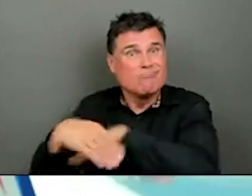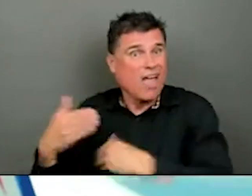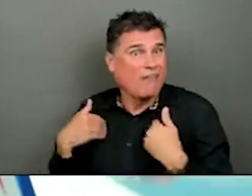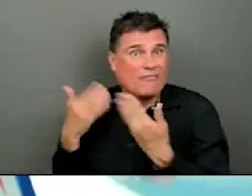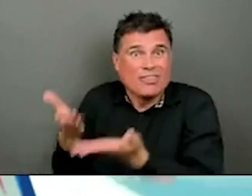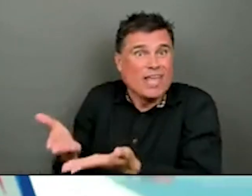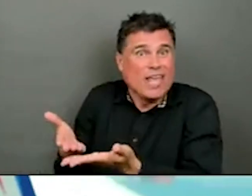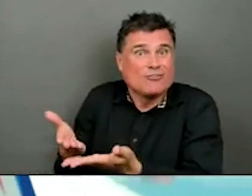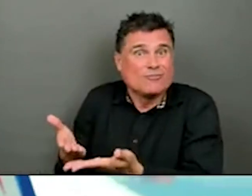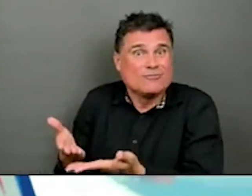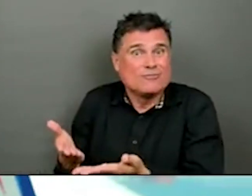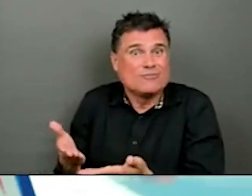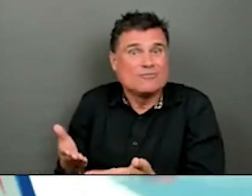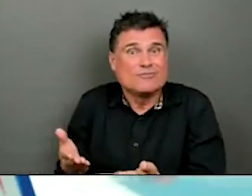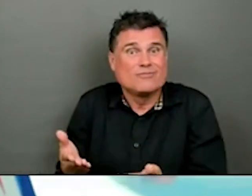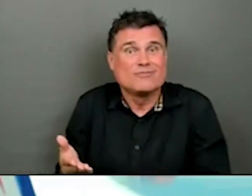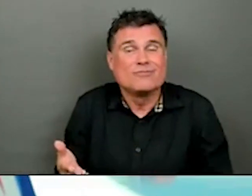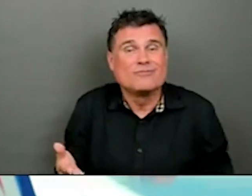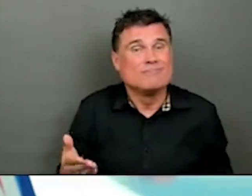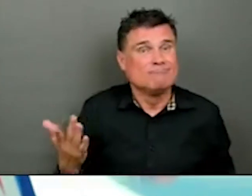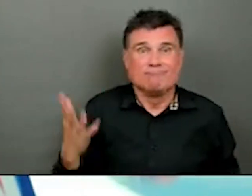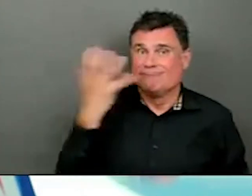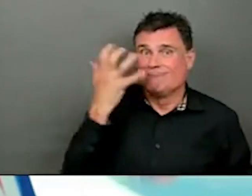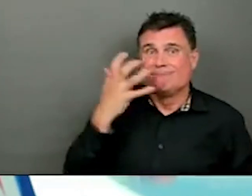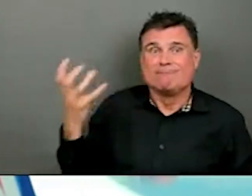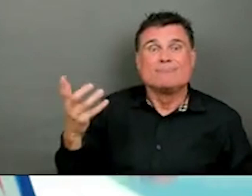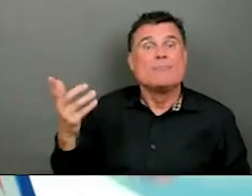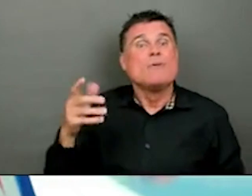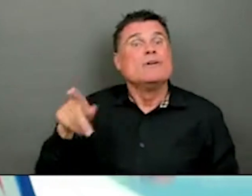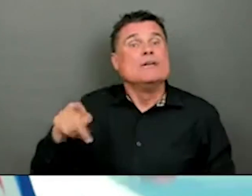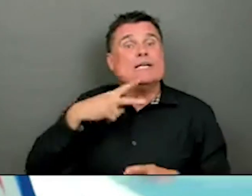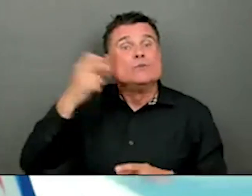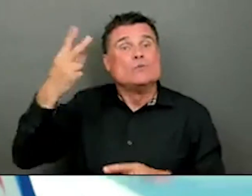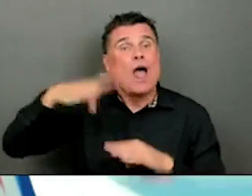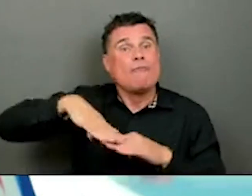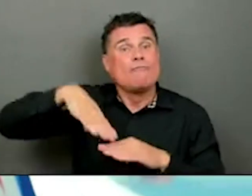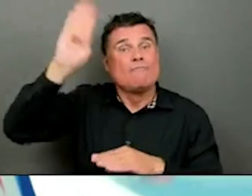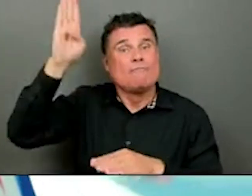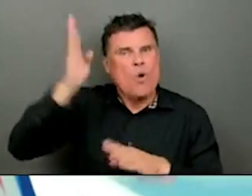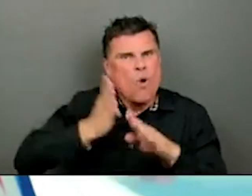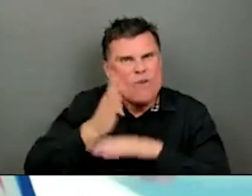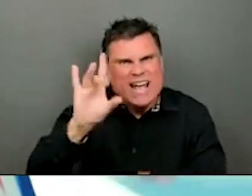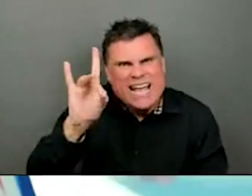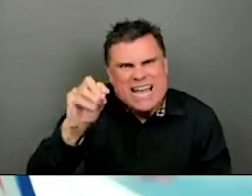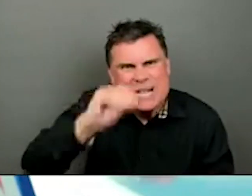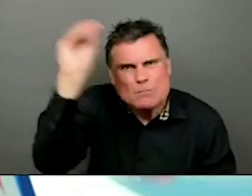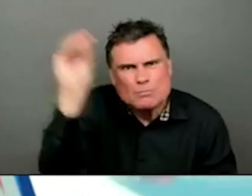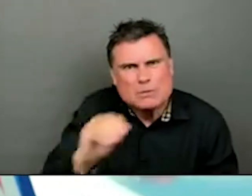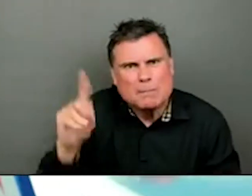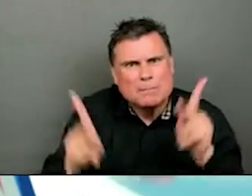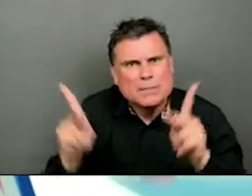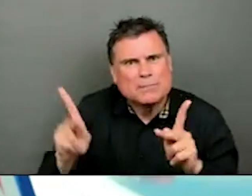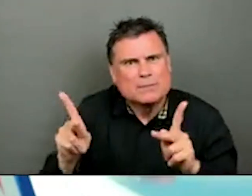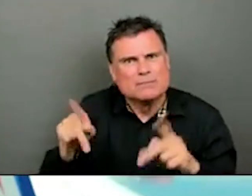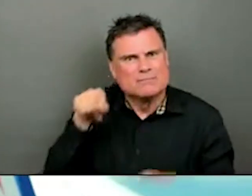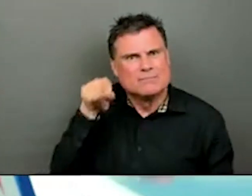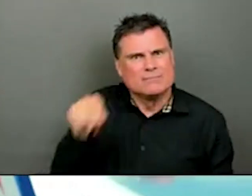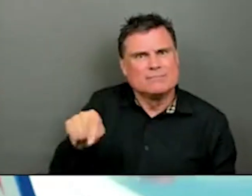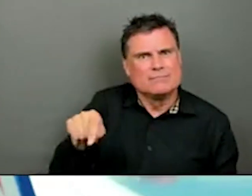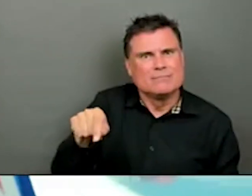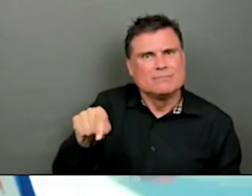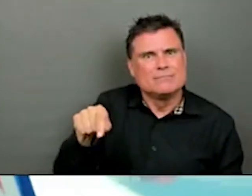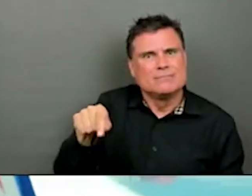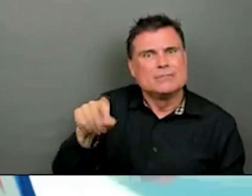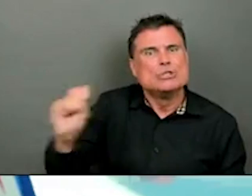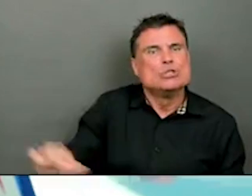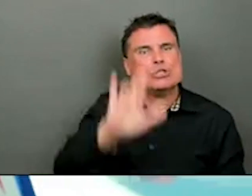12, we're going to have over 80% immunization, and that's an achievement not just of public health and of public health workers,